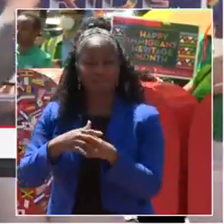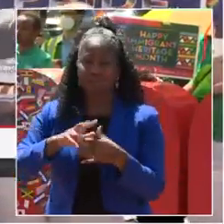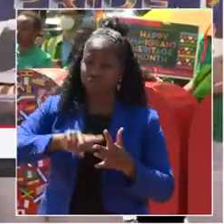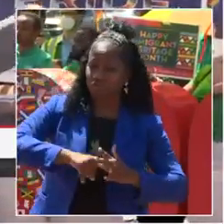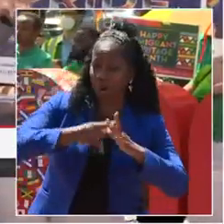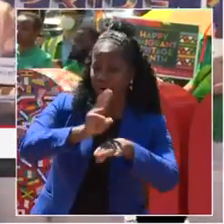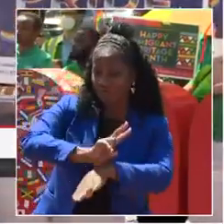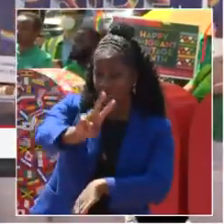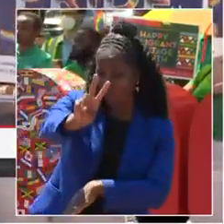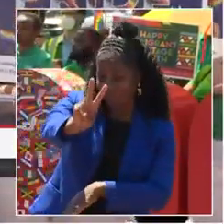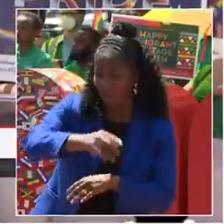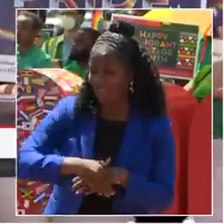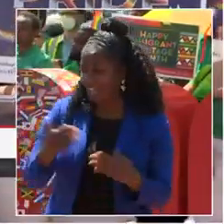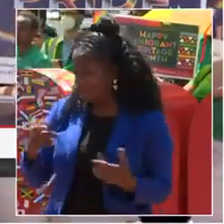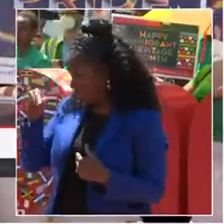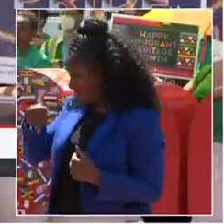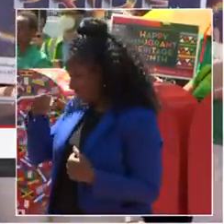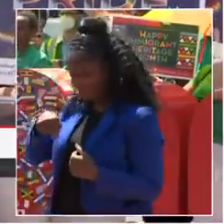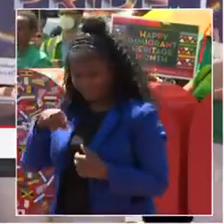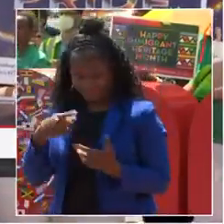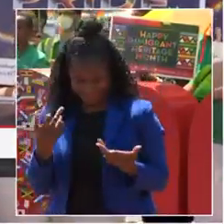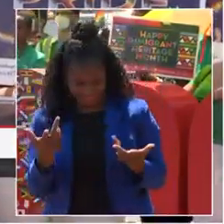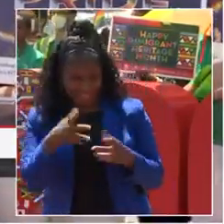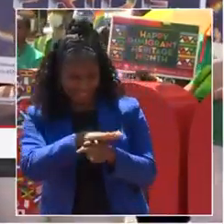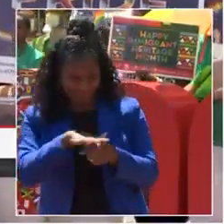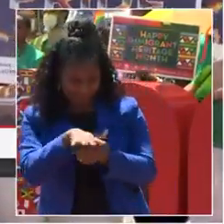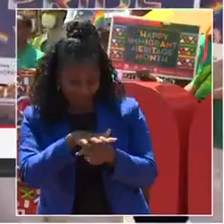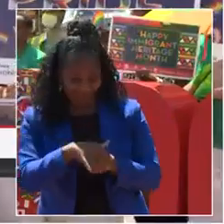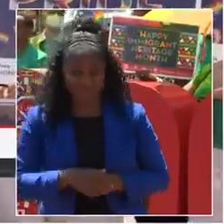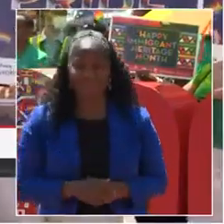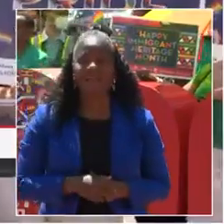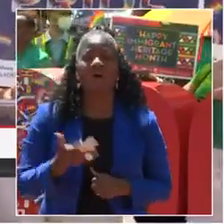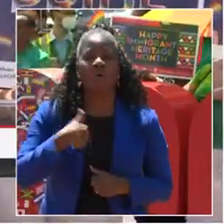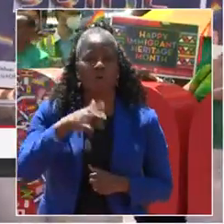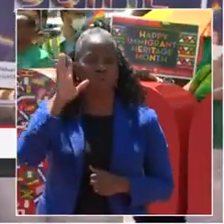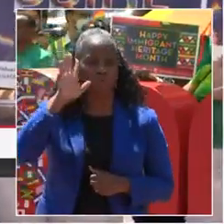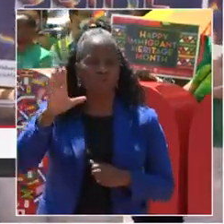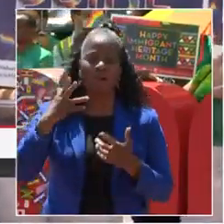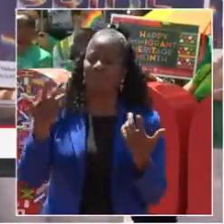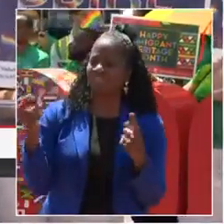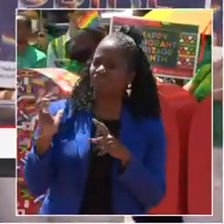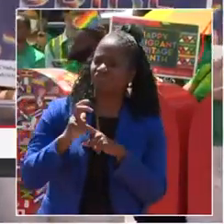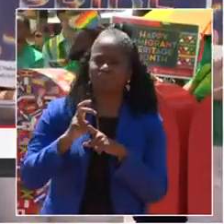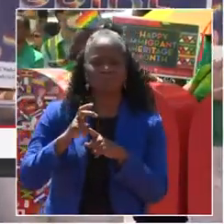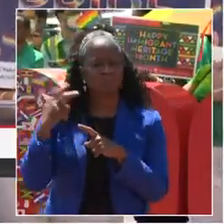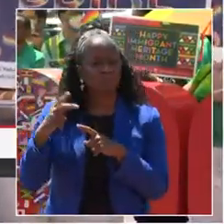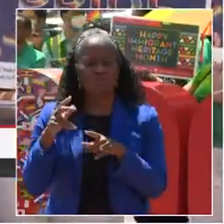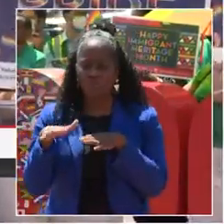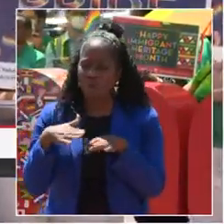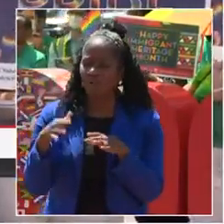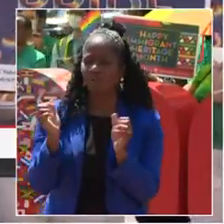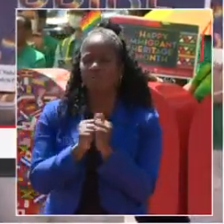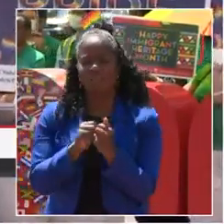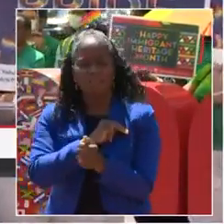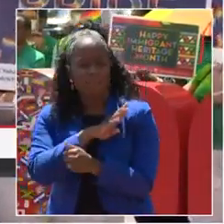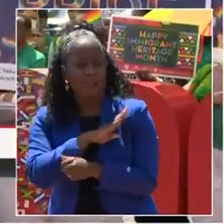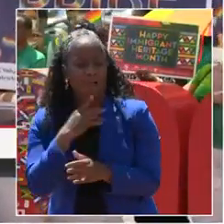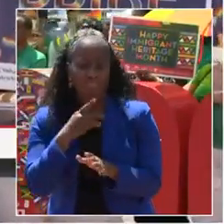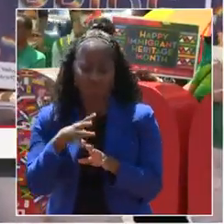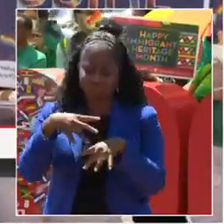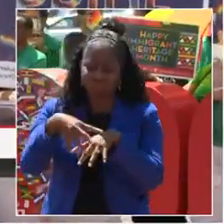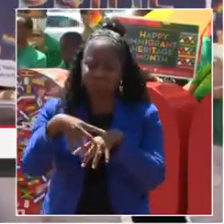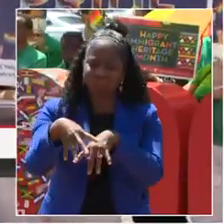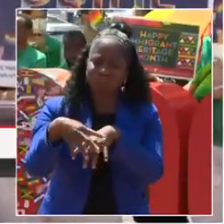o'clock right here at this very spot. And we will be championing and walking with the mayor at the front of the